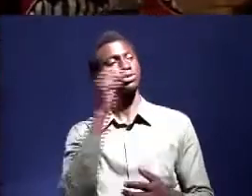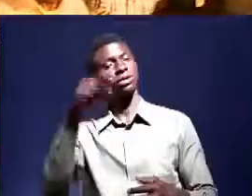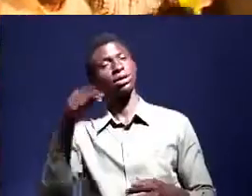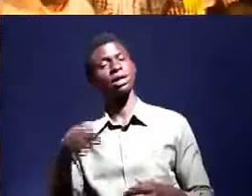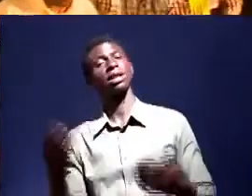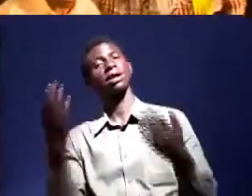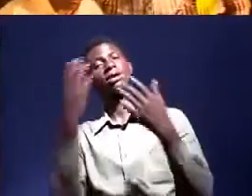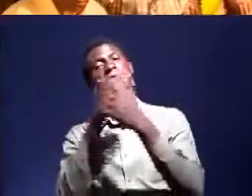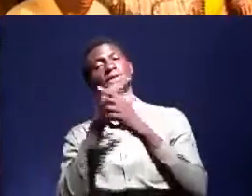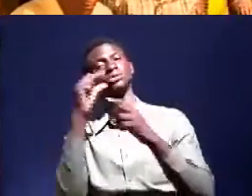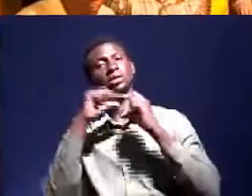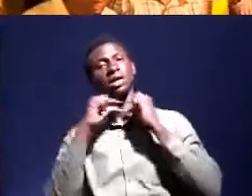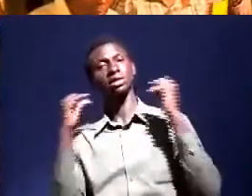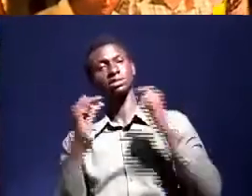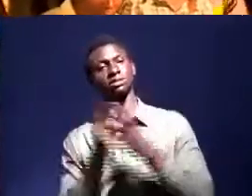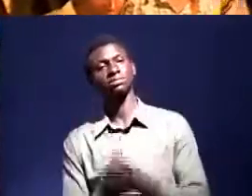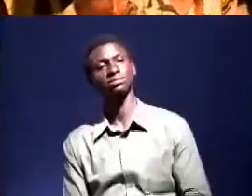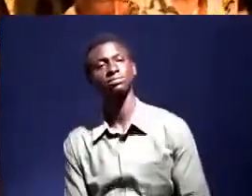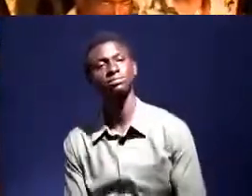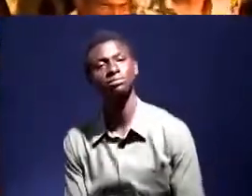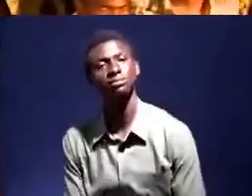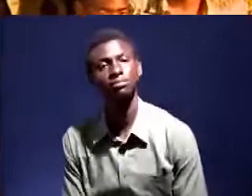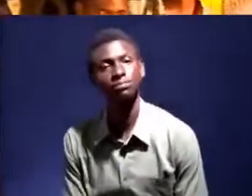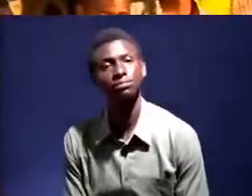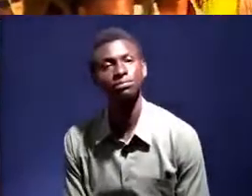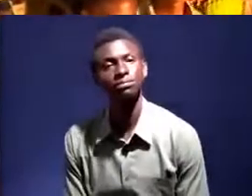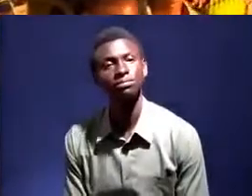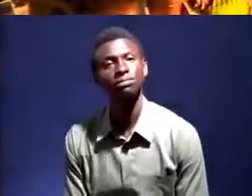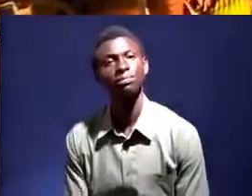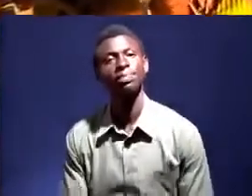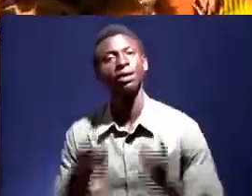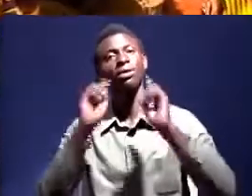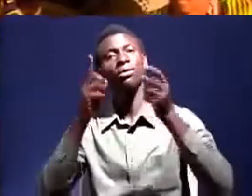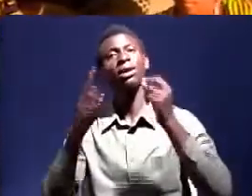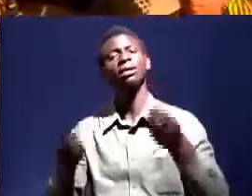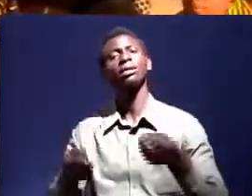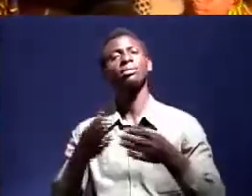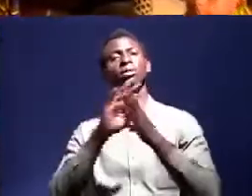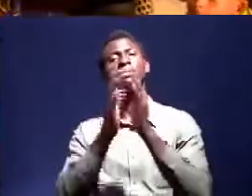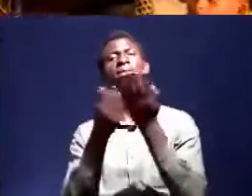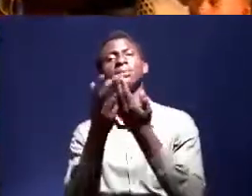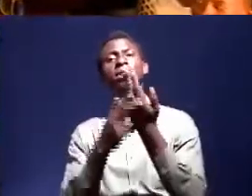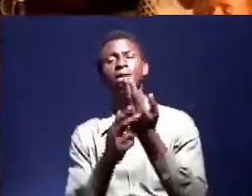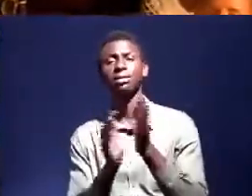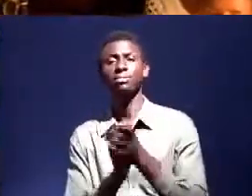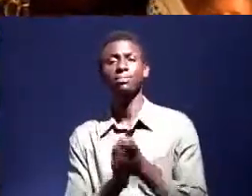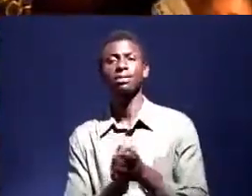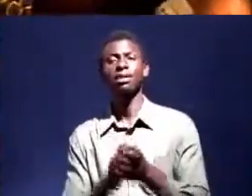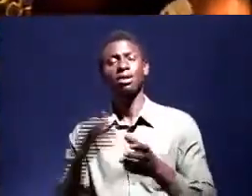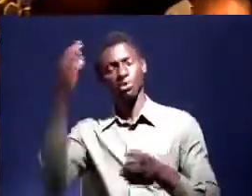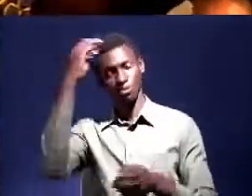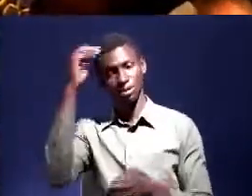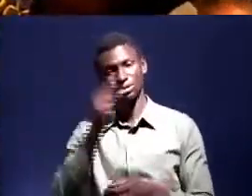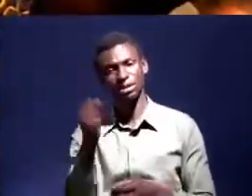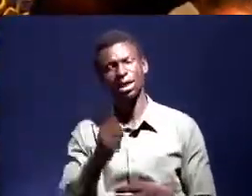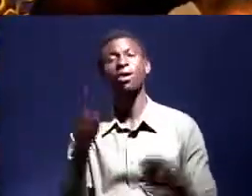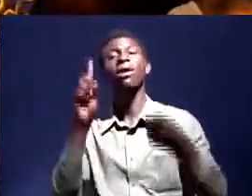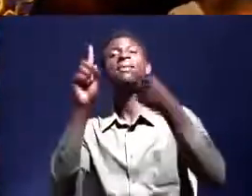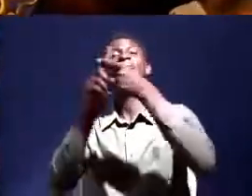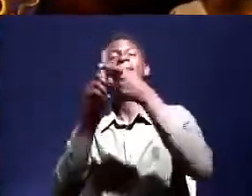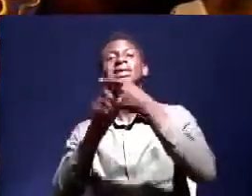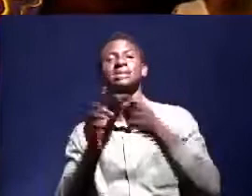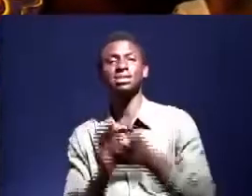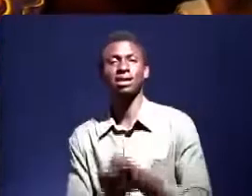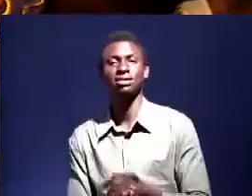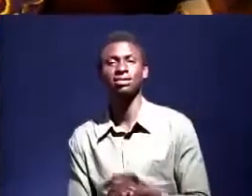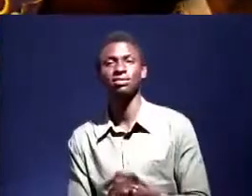Our Bible workers will come. Our elders will come. They will come here just now. Pastors